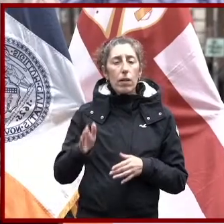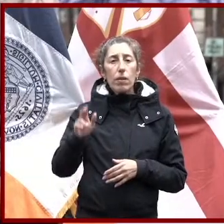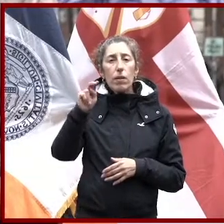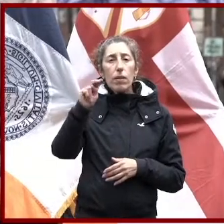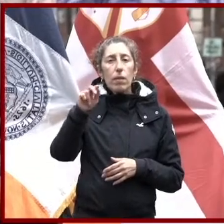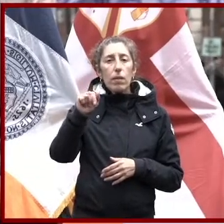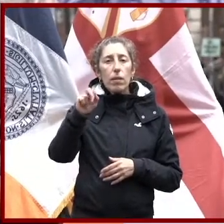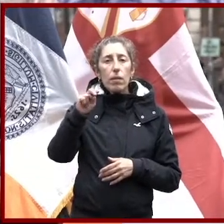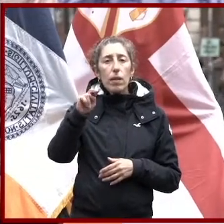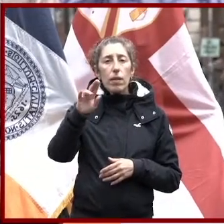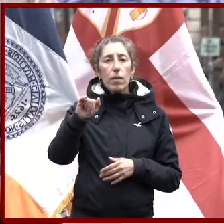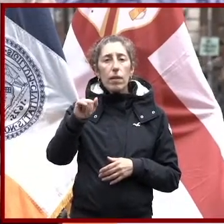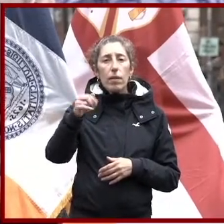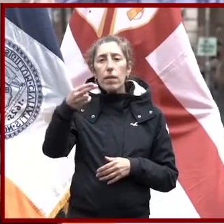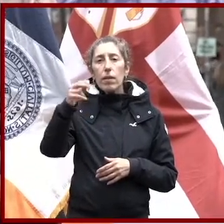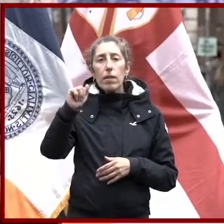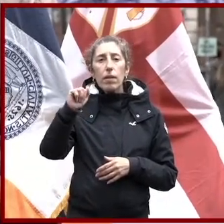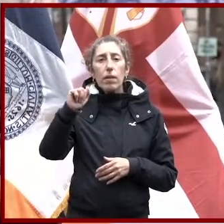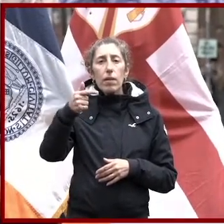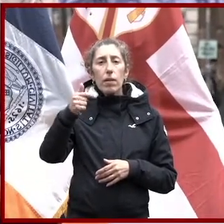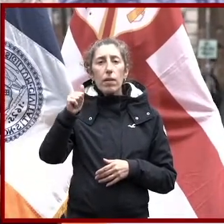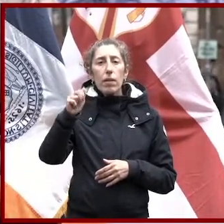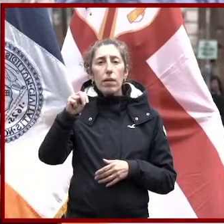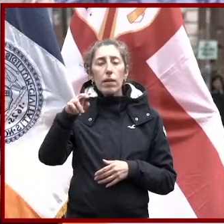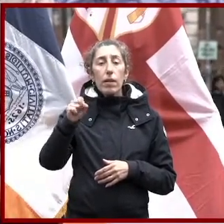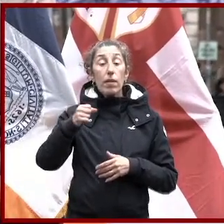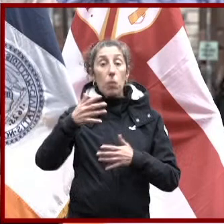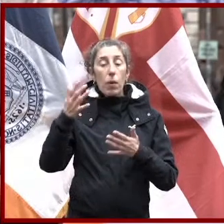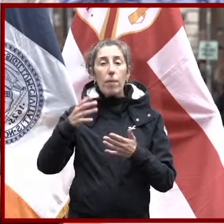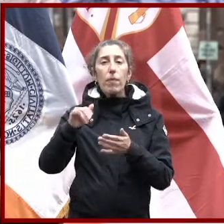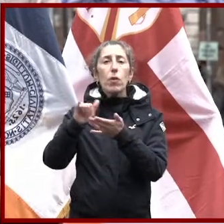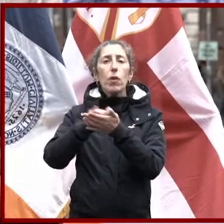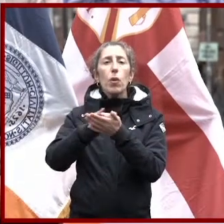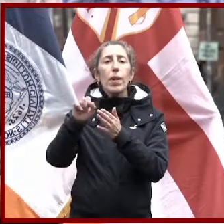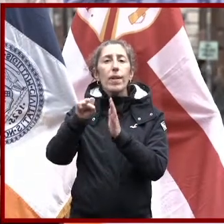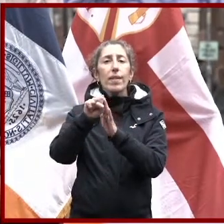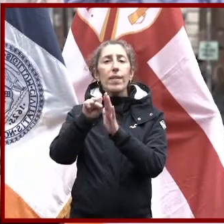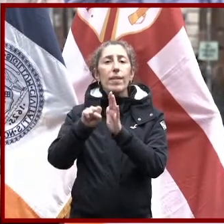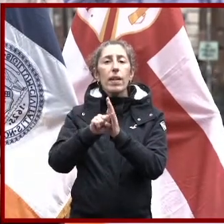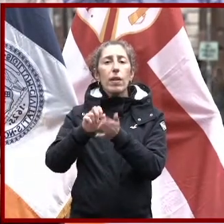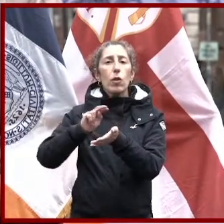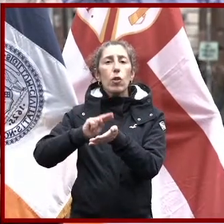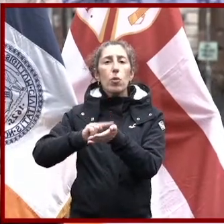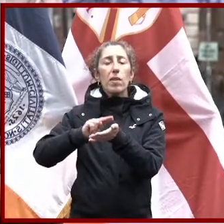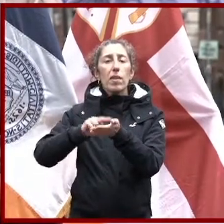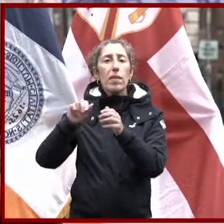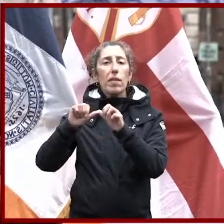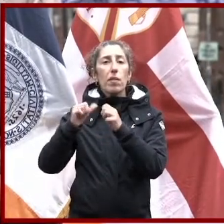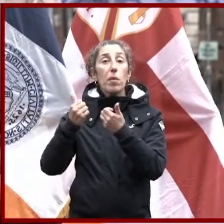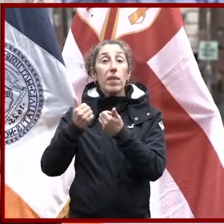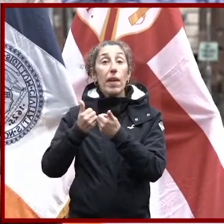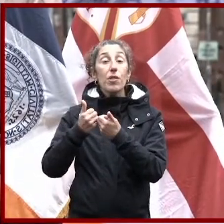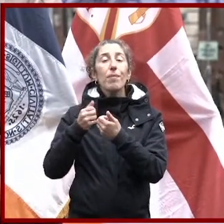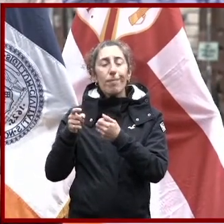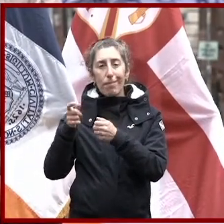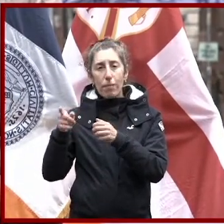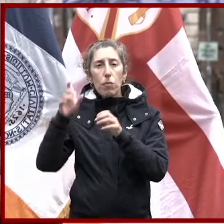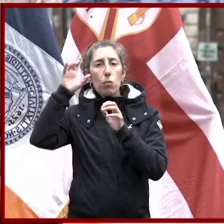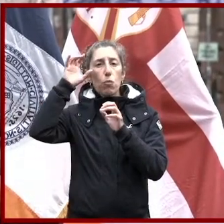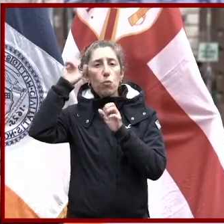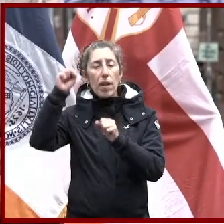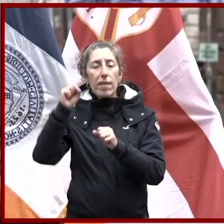the president of the New York State Nurses Association, the oldest nurses union in the